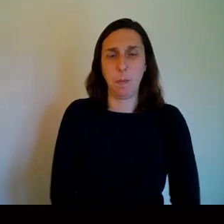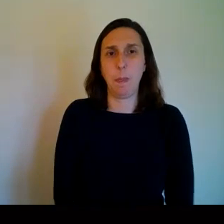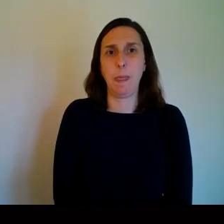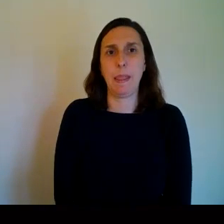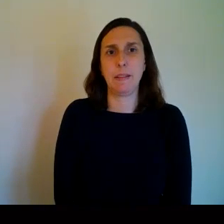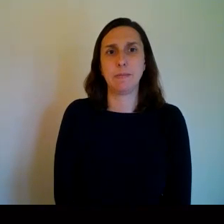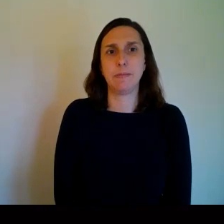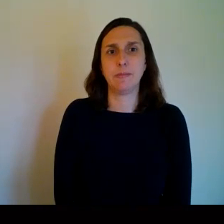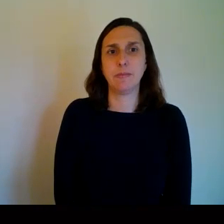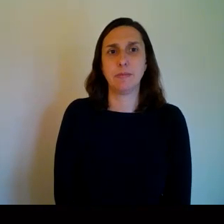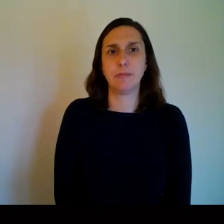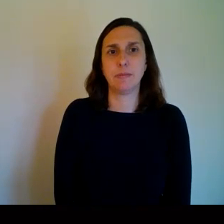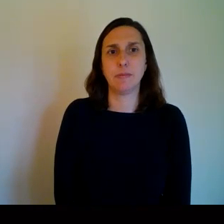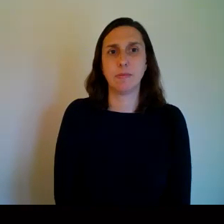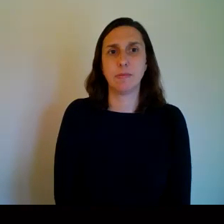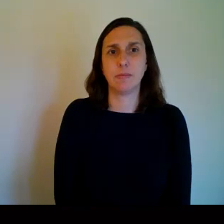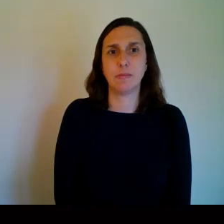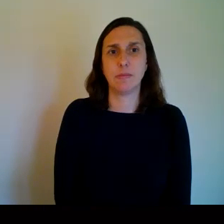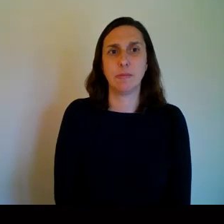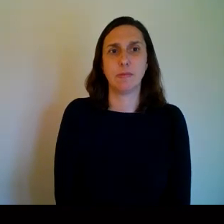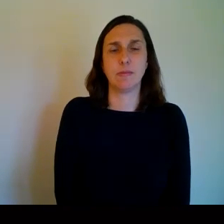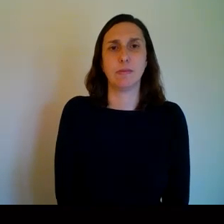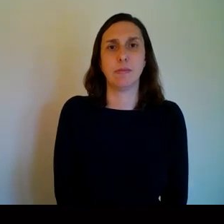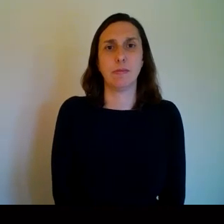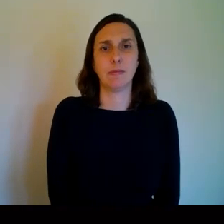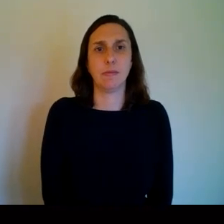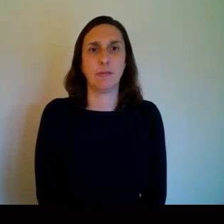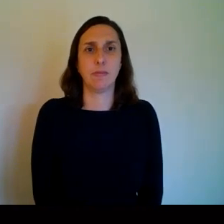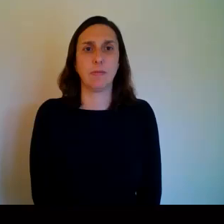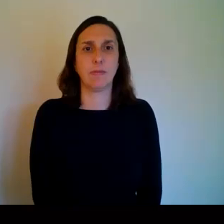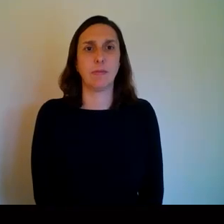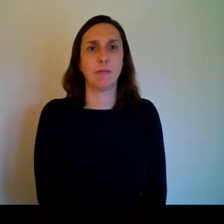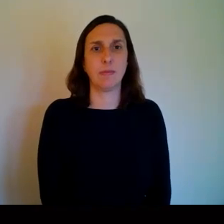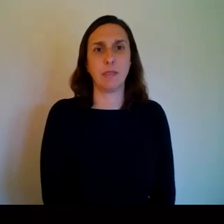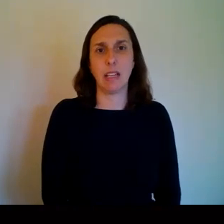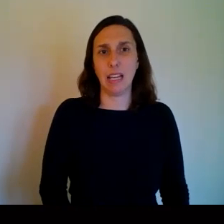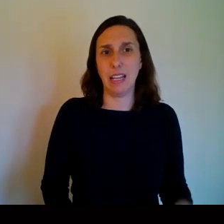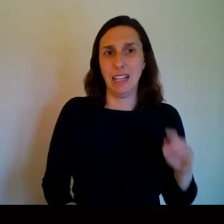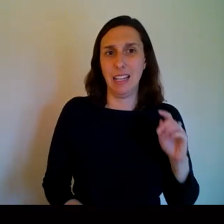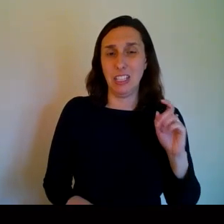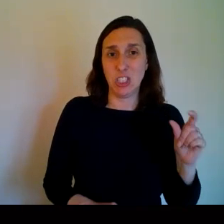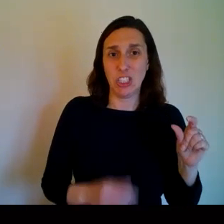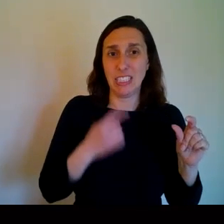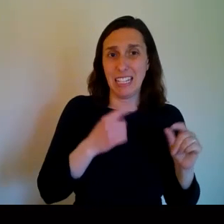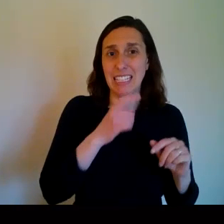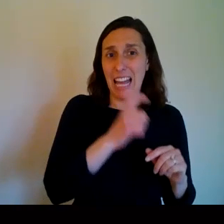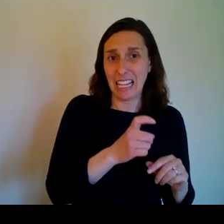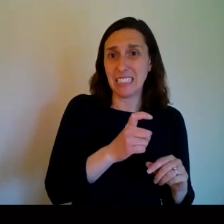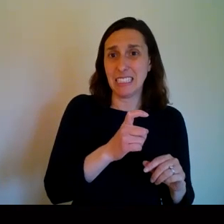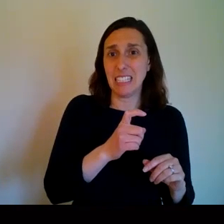And G, when I shift it over to x, says x is an element of all real